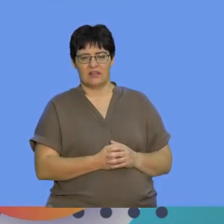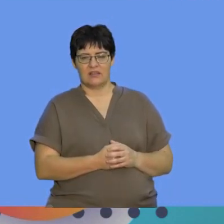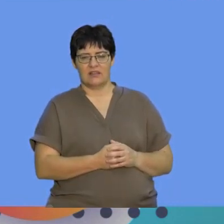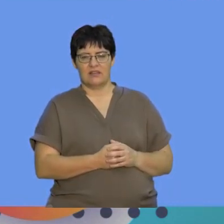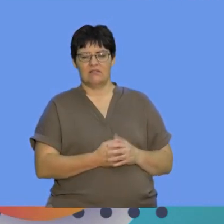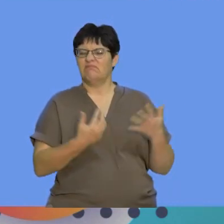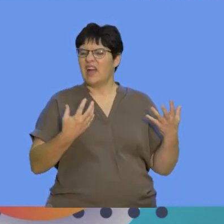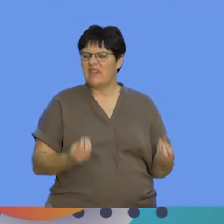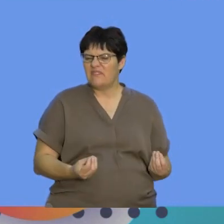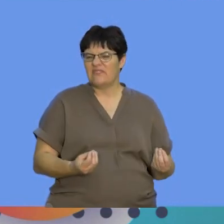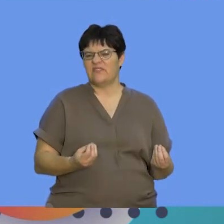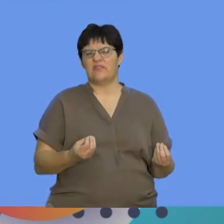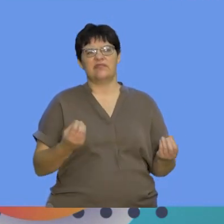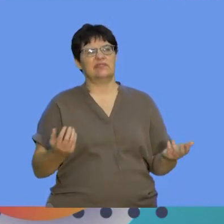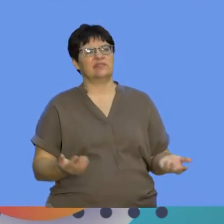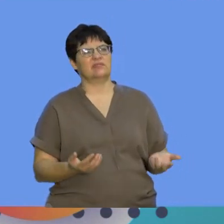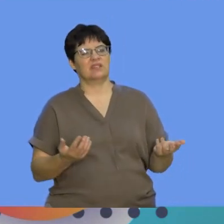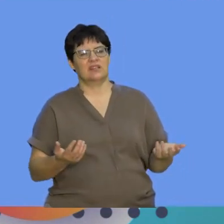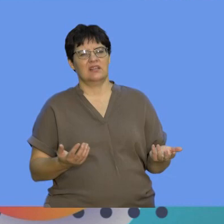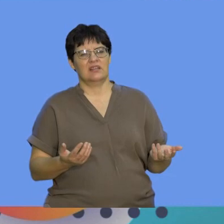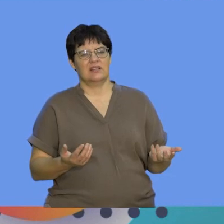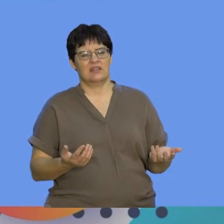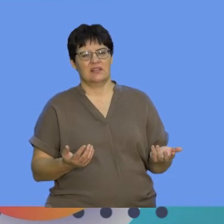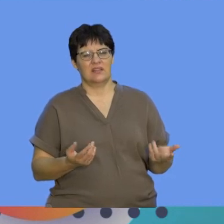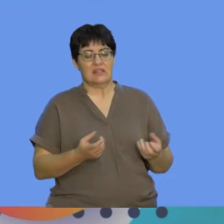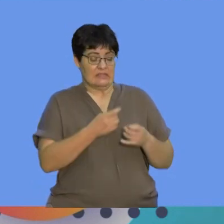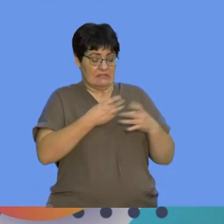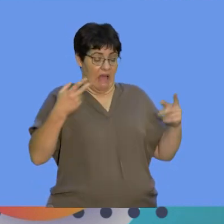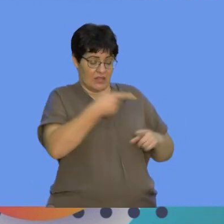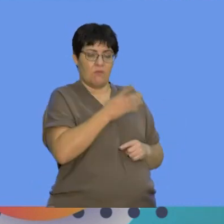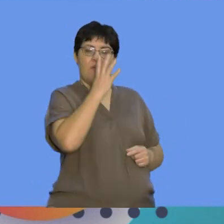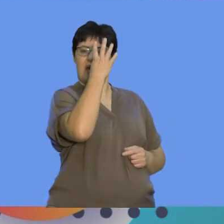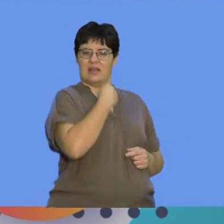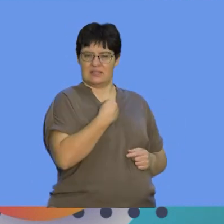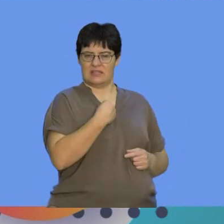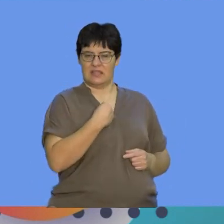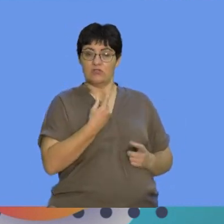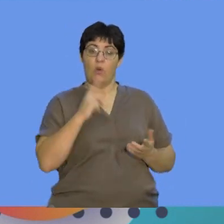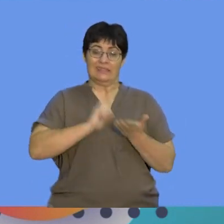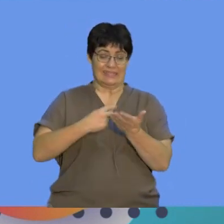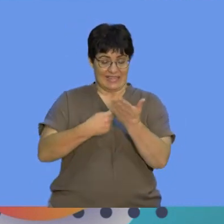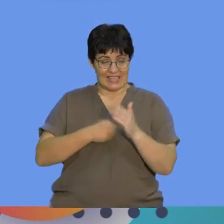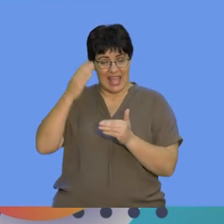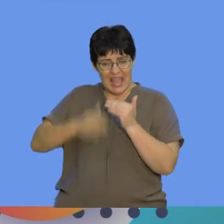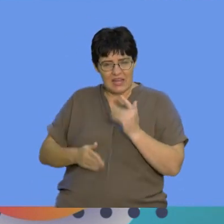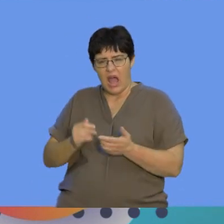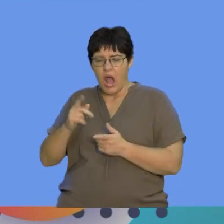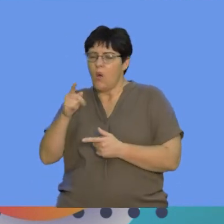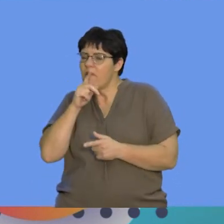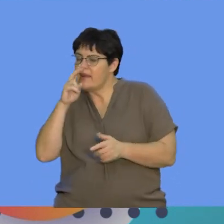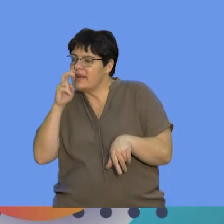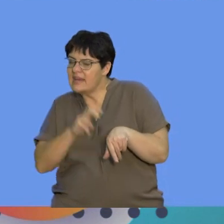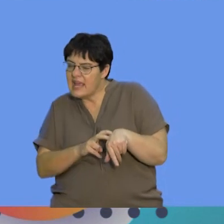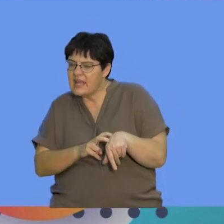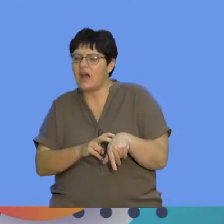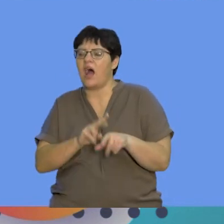something that, which we asked ourselves at the beginning to say, by the end of our discussions, at some point or the other, we need to be